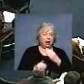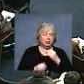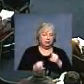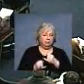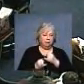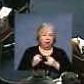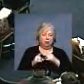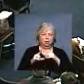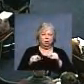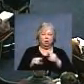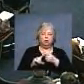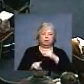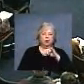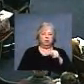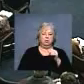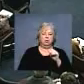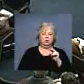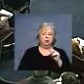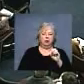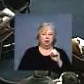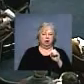Evans.